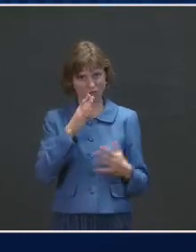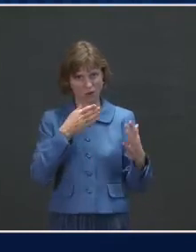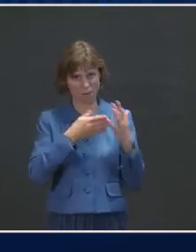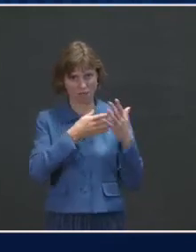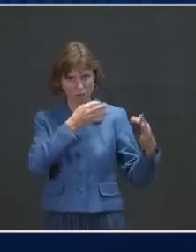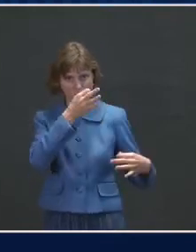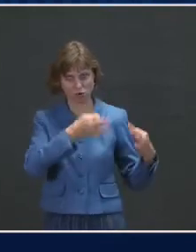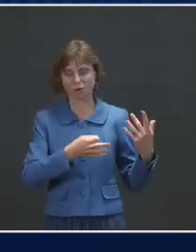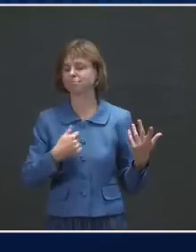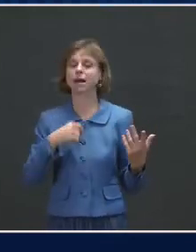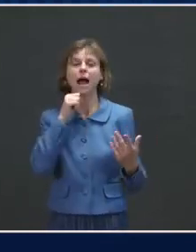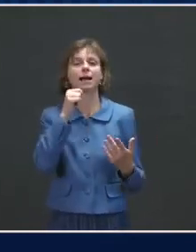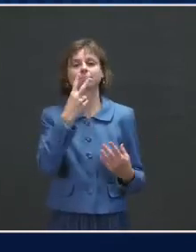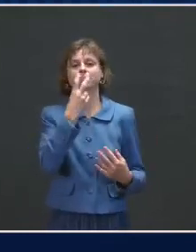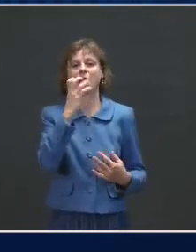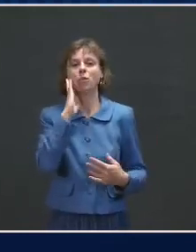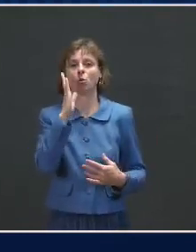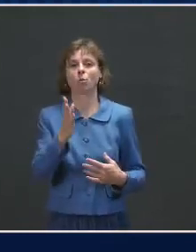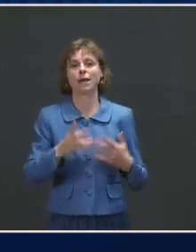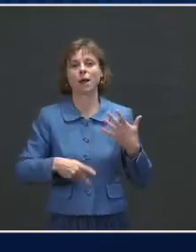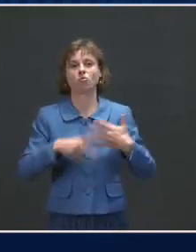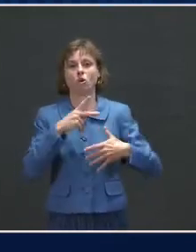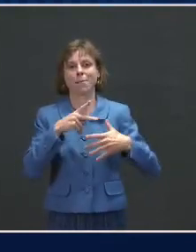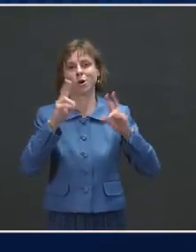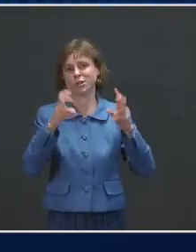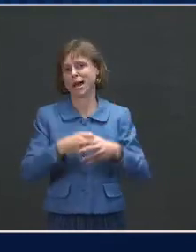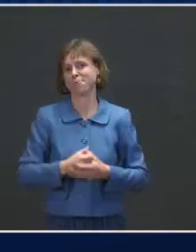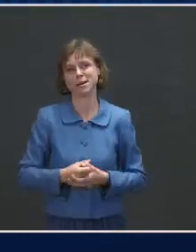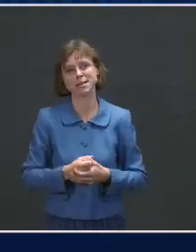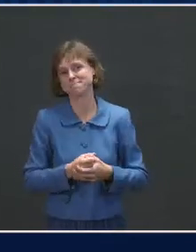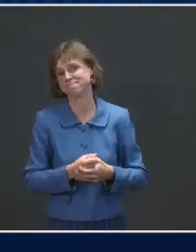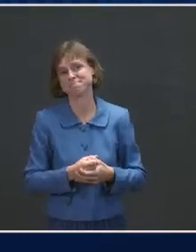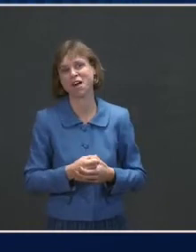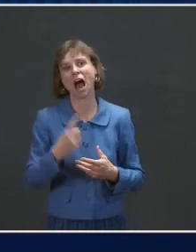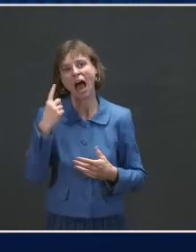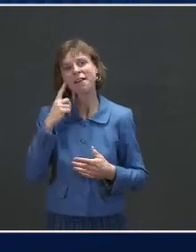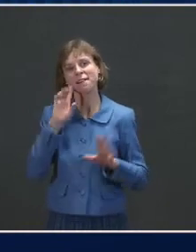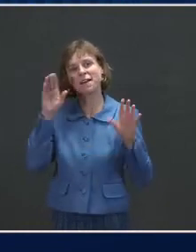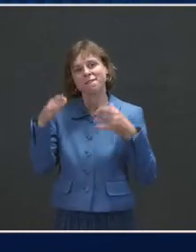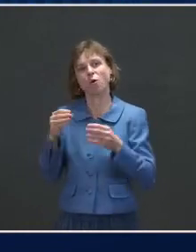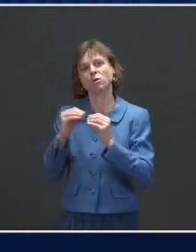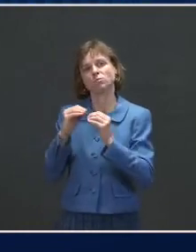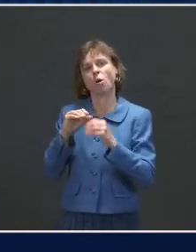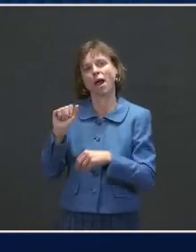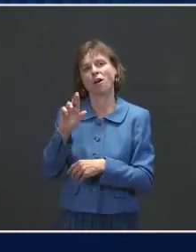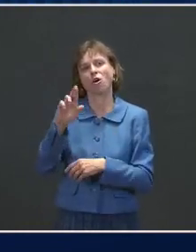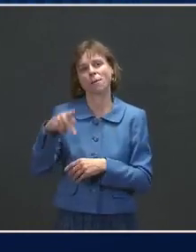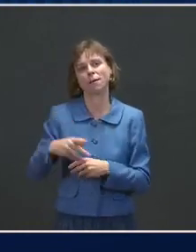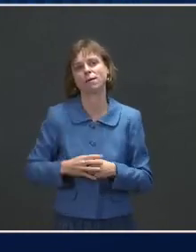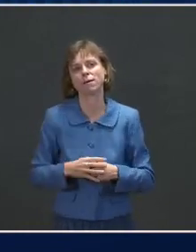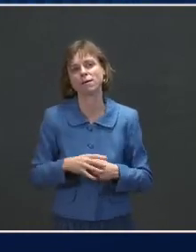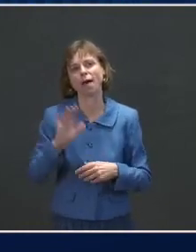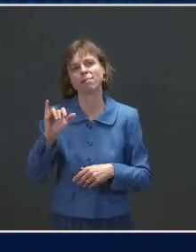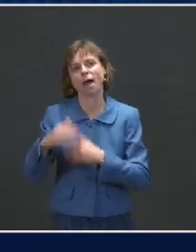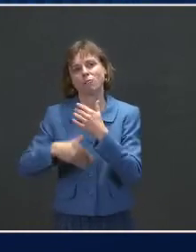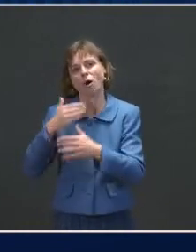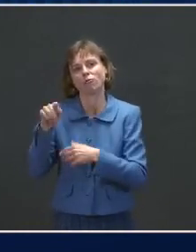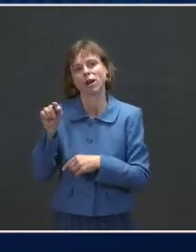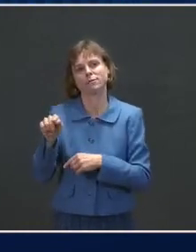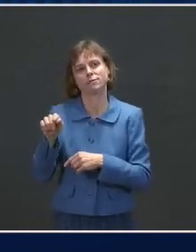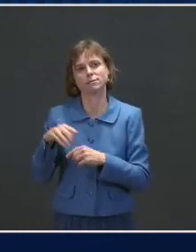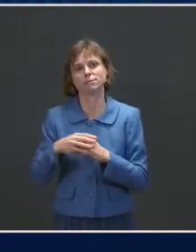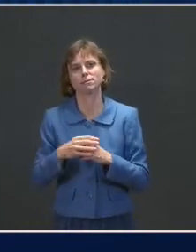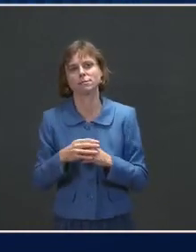primary topic. I actually expect it would be more about the American Rescue Plan and progress being made on that front. There are, of